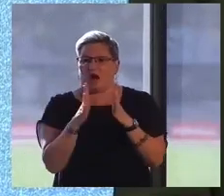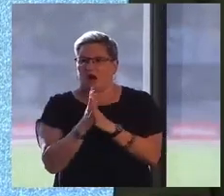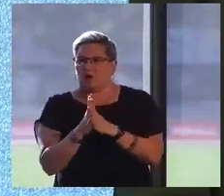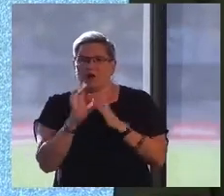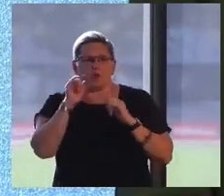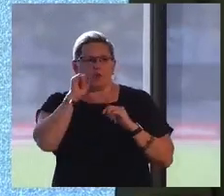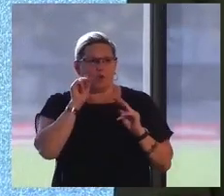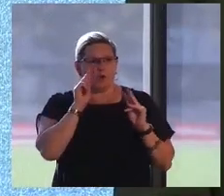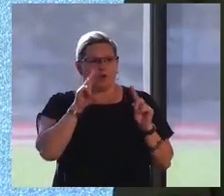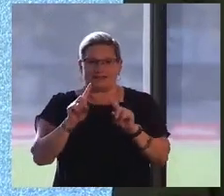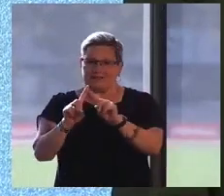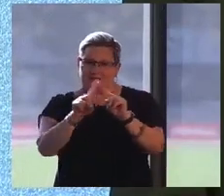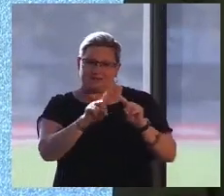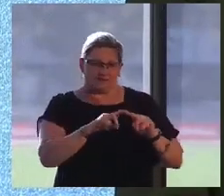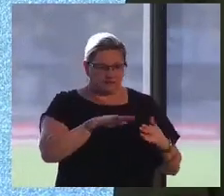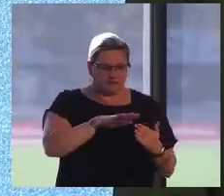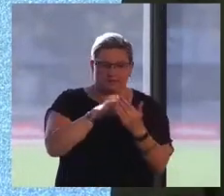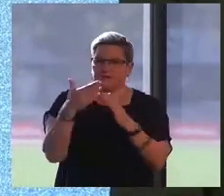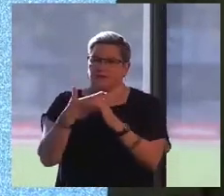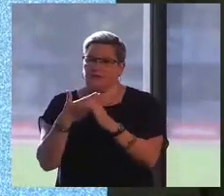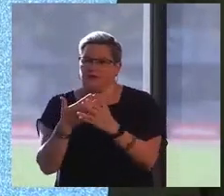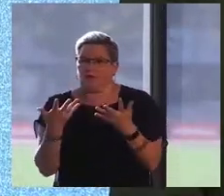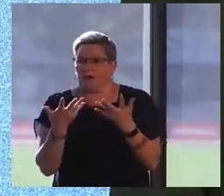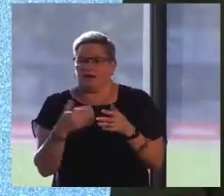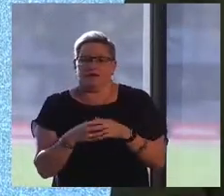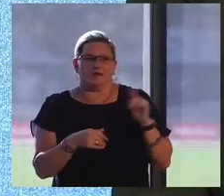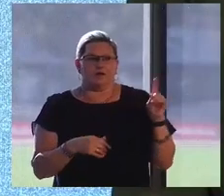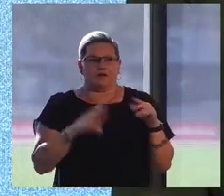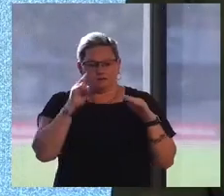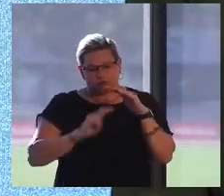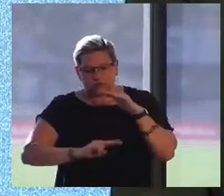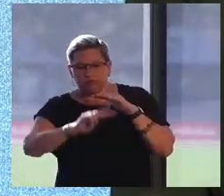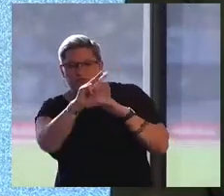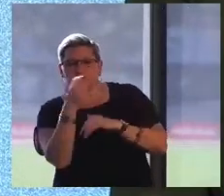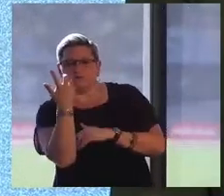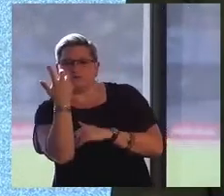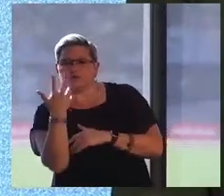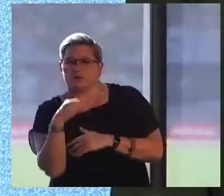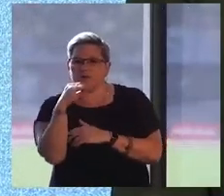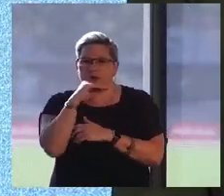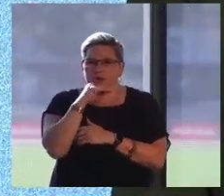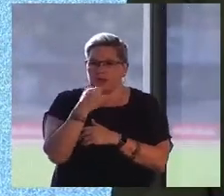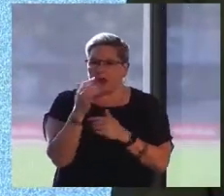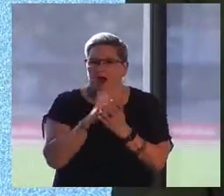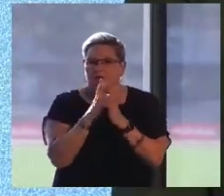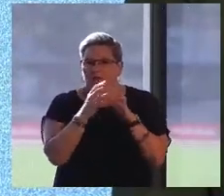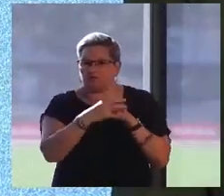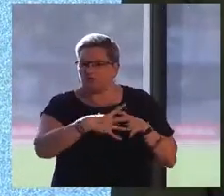shifted a lot. What does the future need to look like, and how does Melbourne and how does it grow in a sustainable fashion